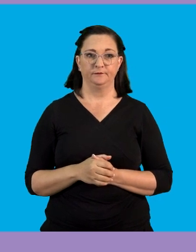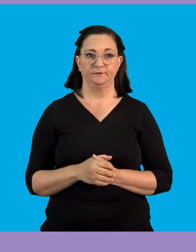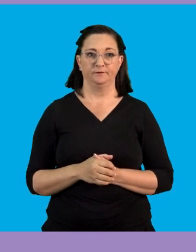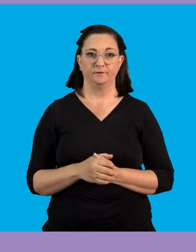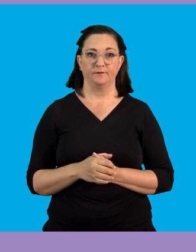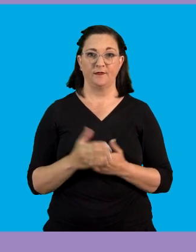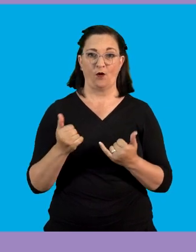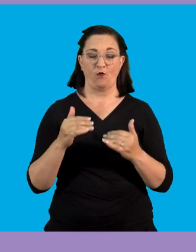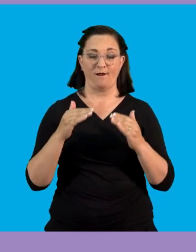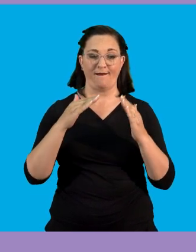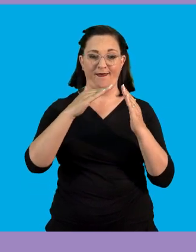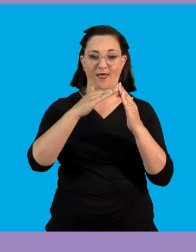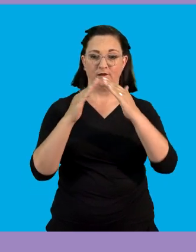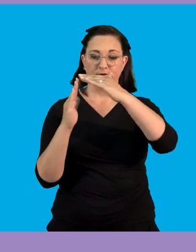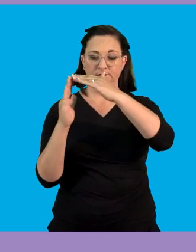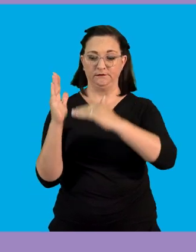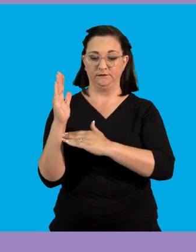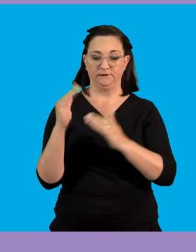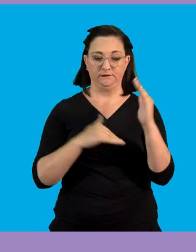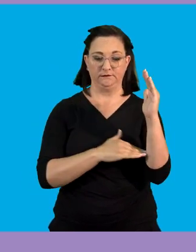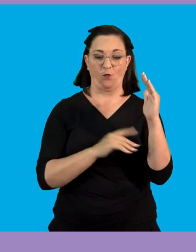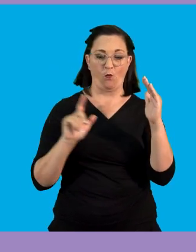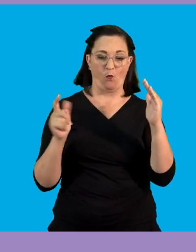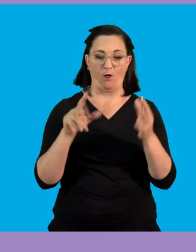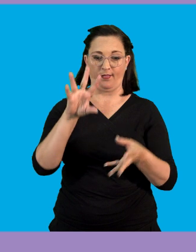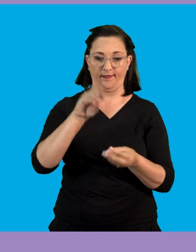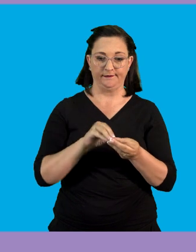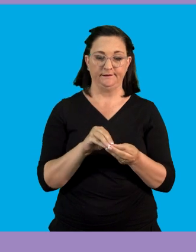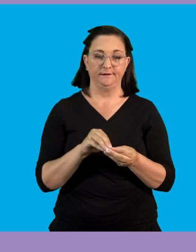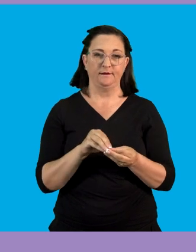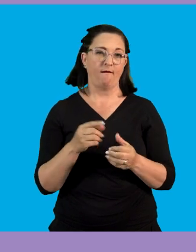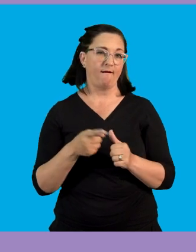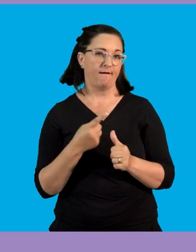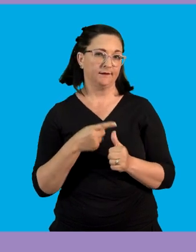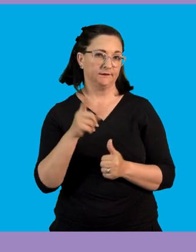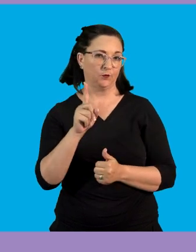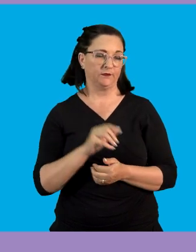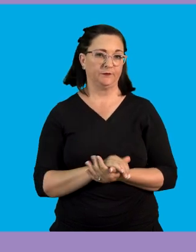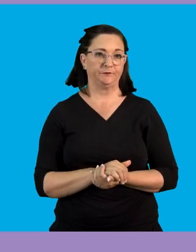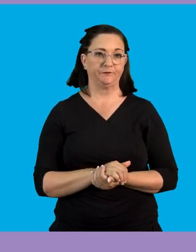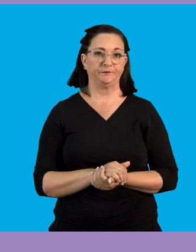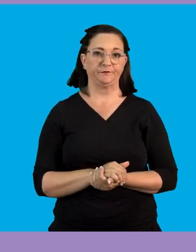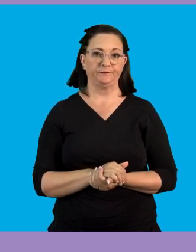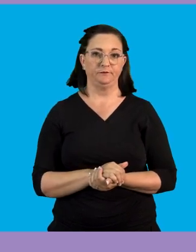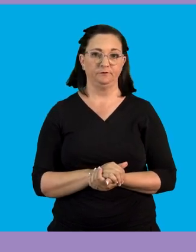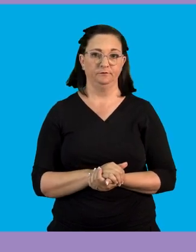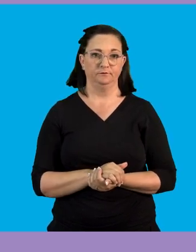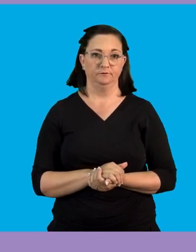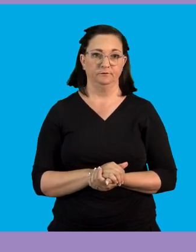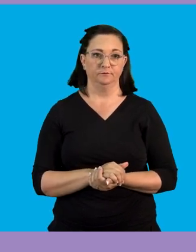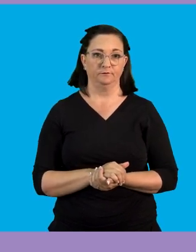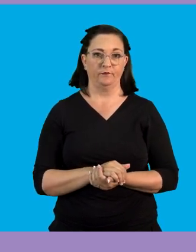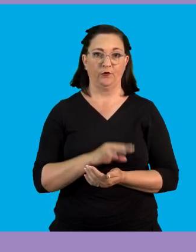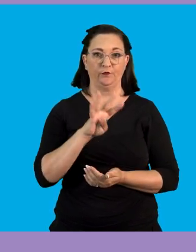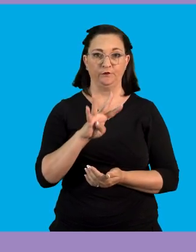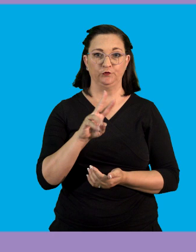part. Add all angles together and what can you conclude? And let's add all of them together. Look at the angles. So